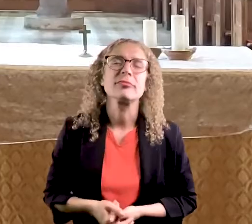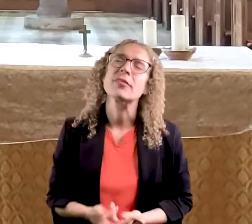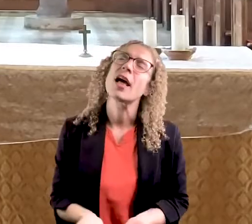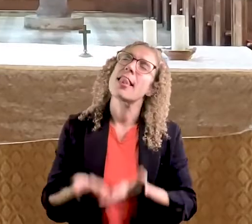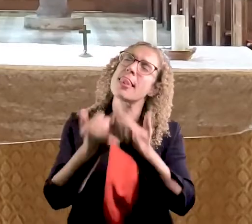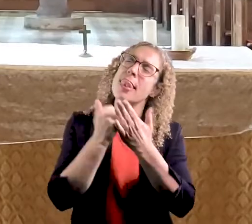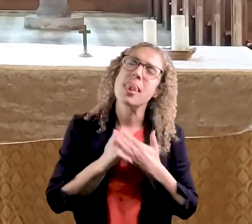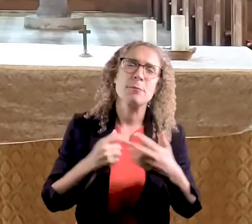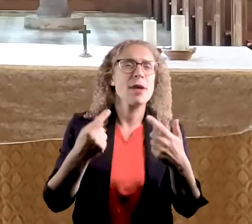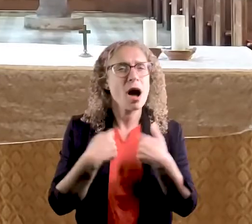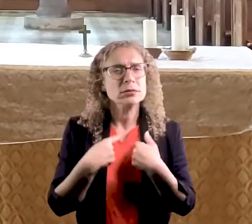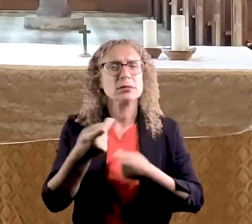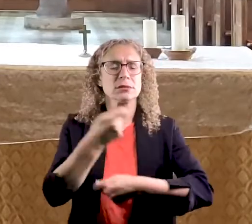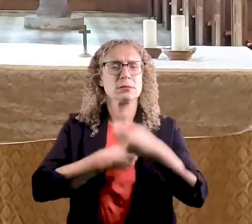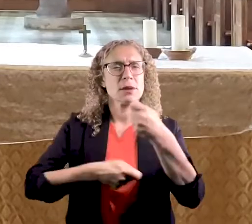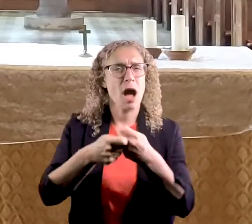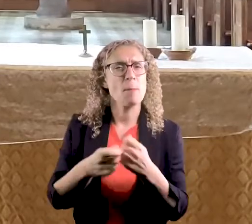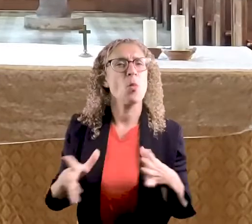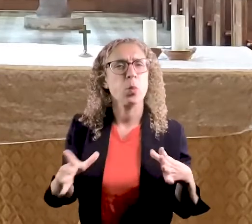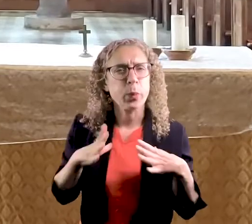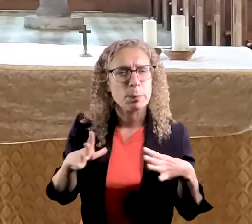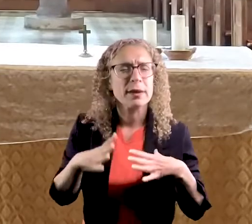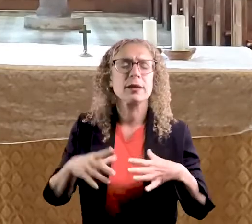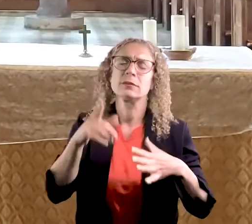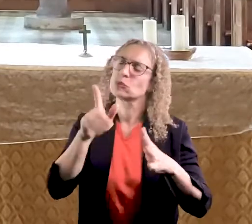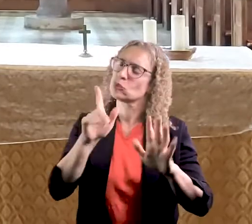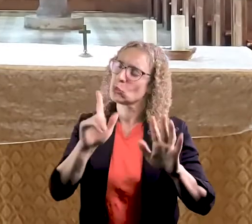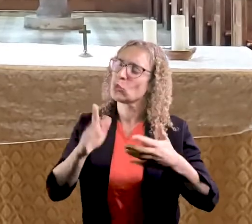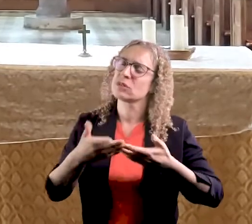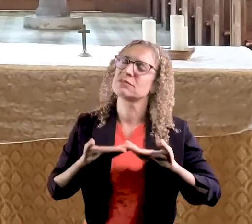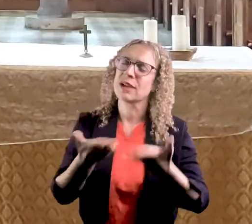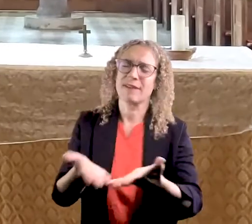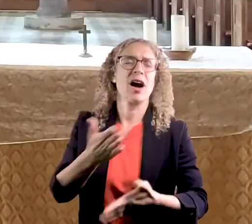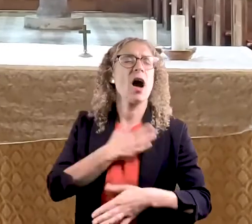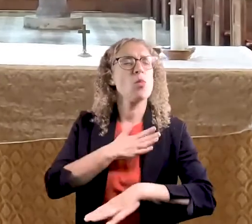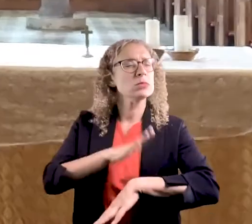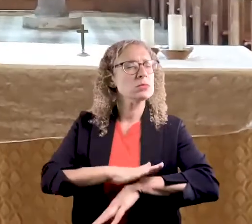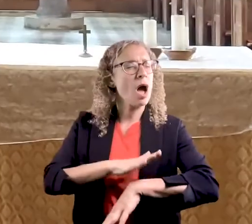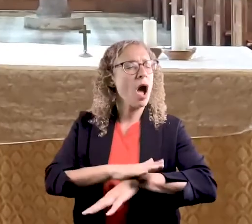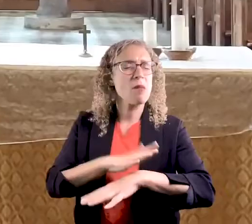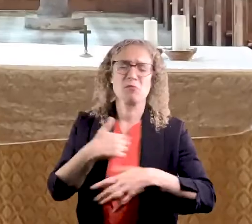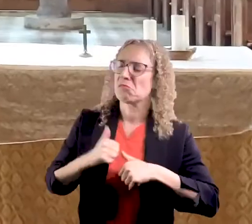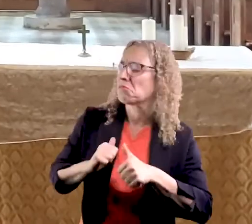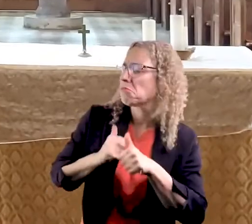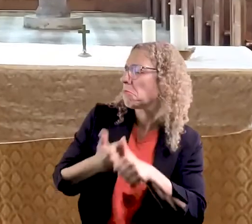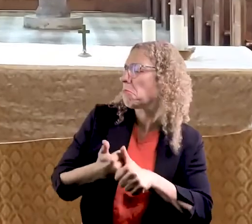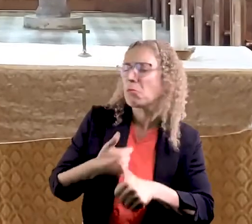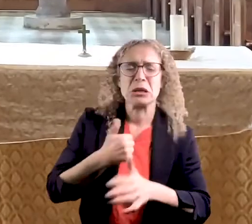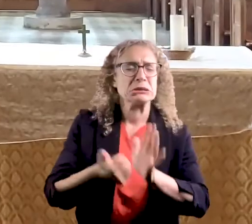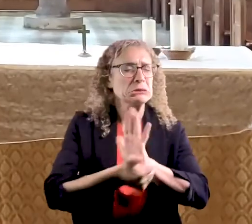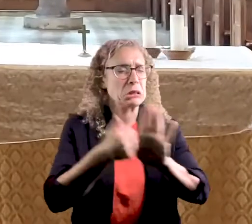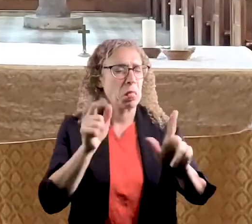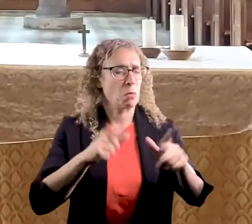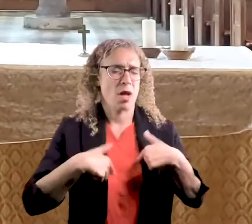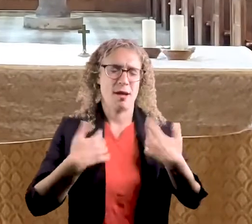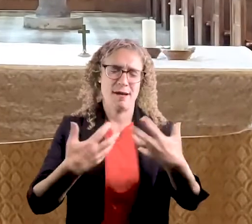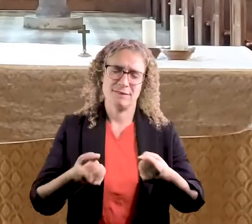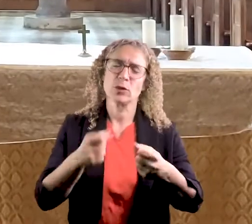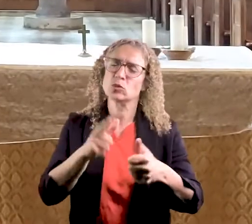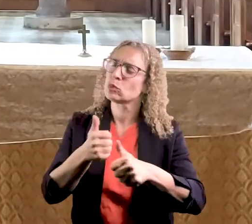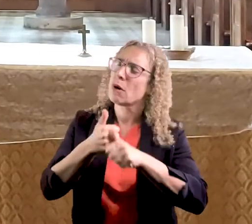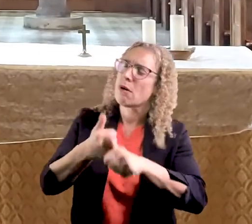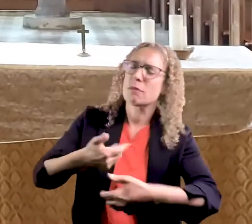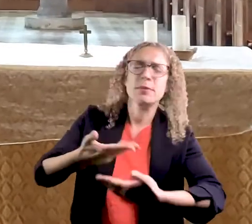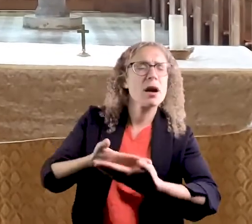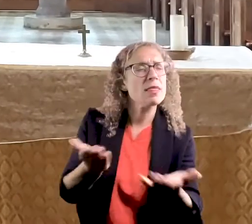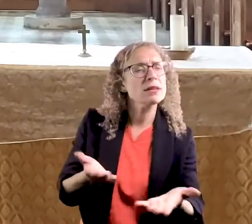Give us what we need to be more willing to give of ourselves for the needs of others, and give